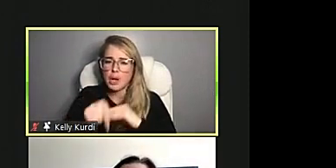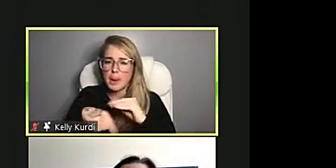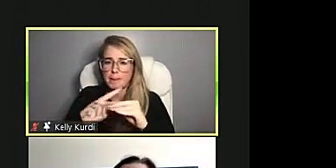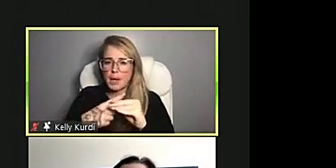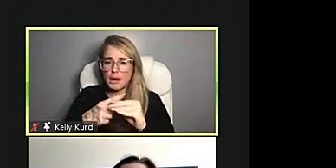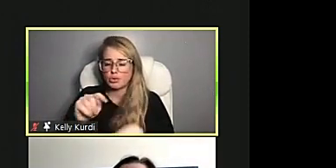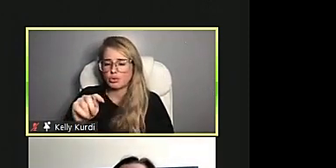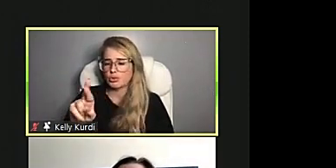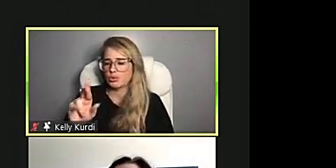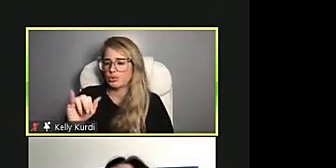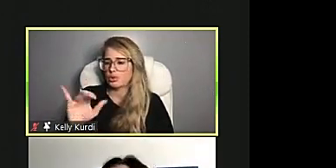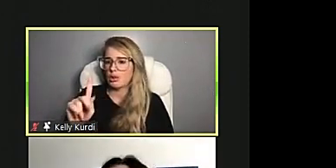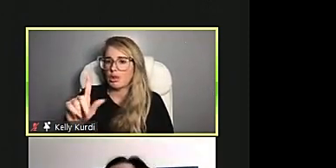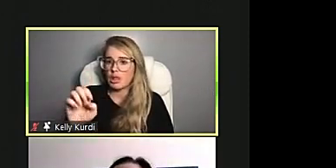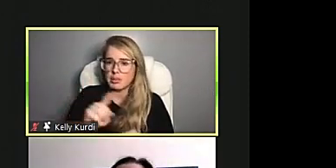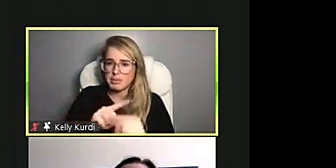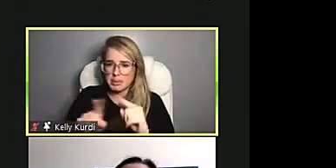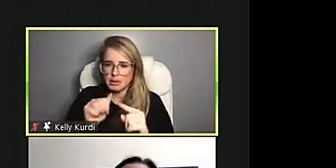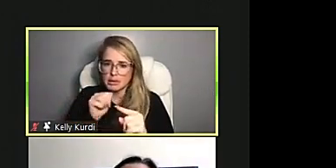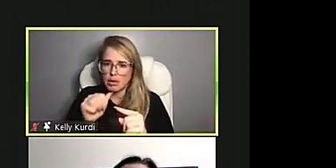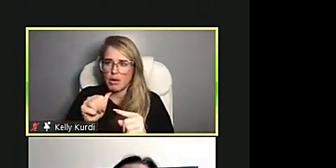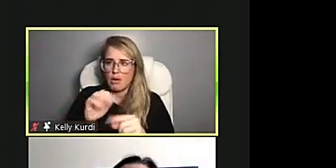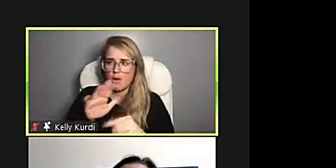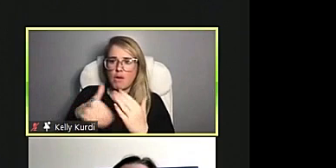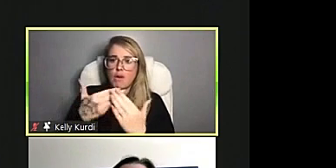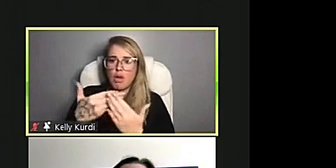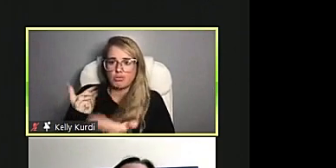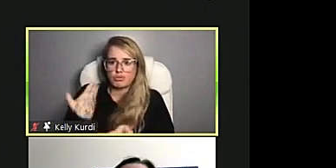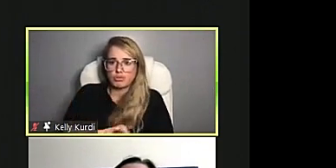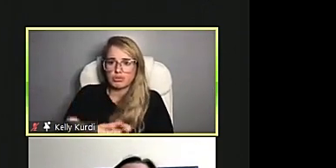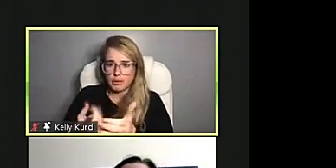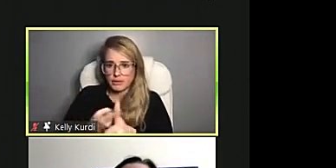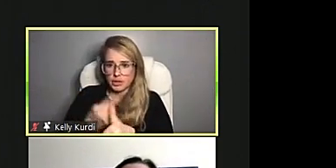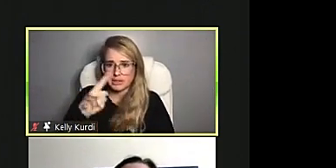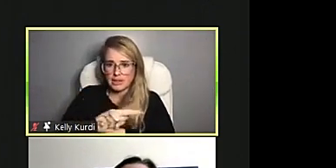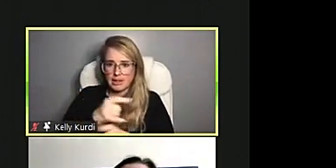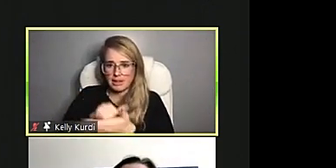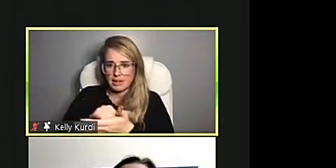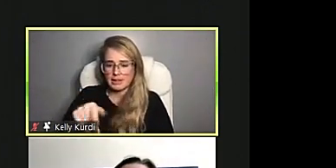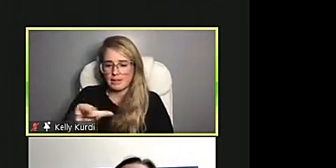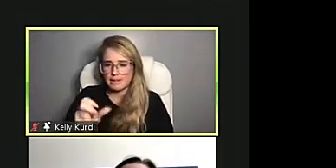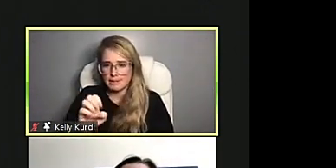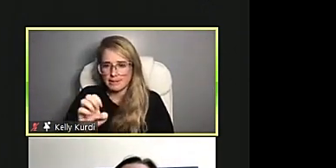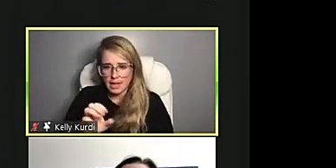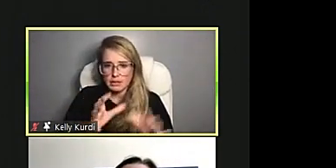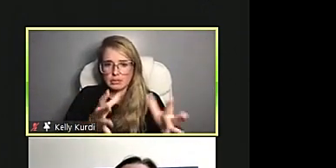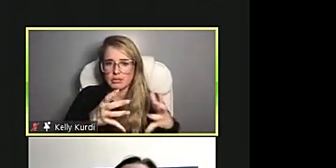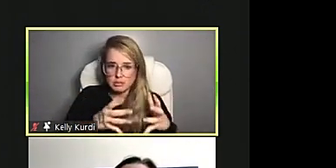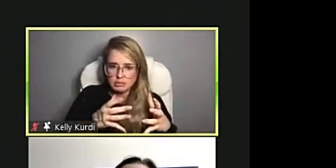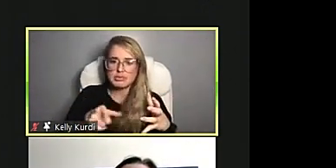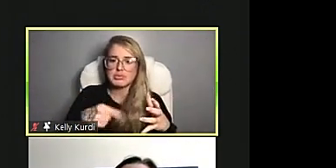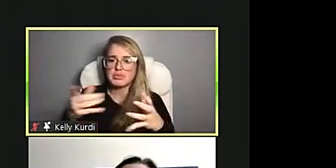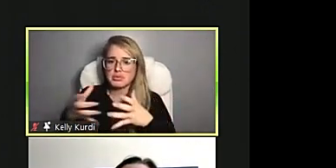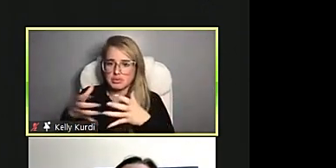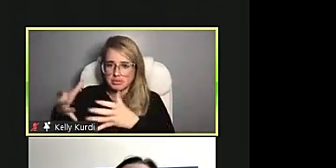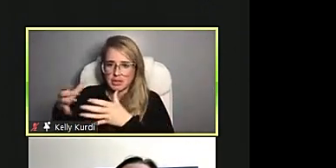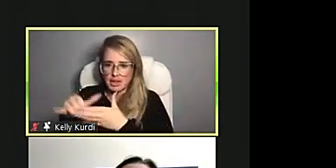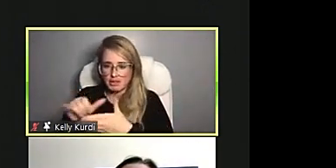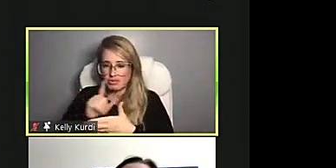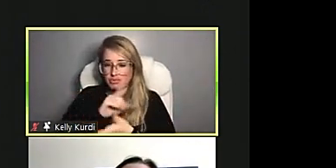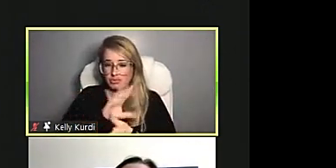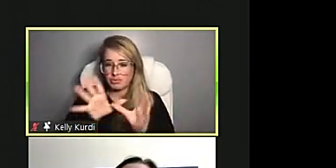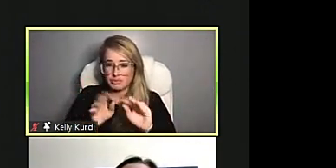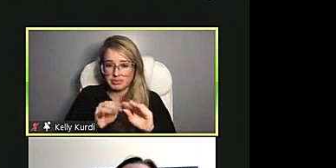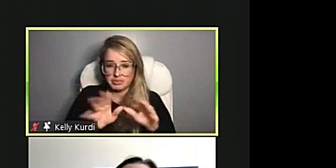vaccines coming not all in one day, right? It's kind of a phased delivery approach. And we've got about 52% of the vaccine that we've